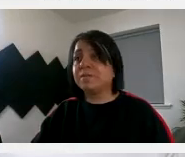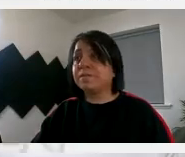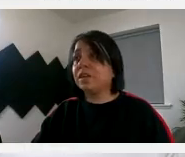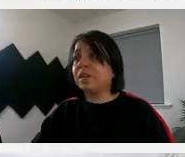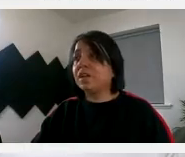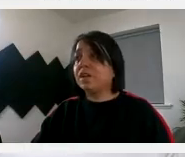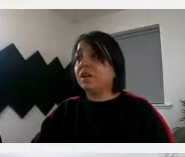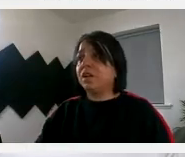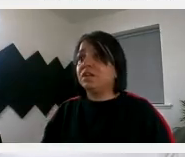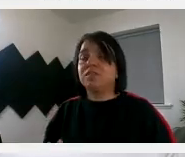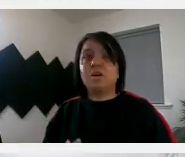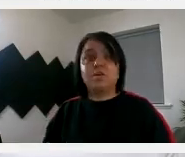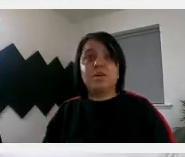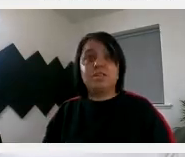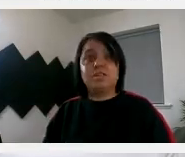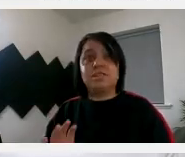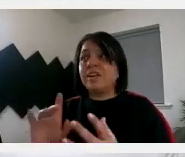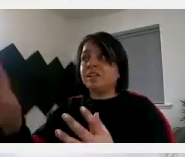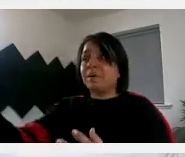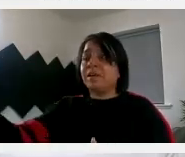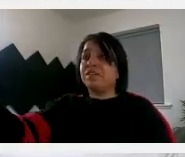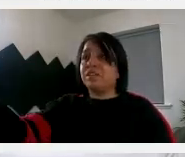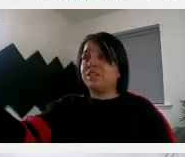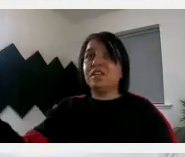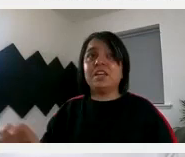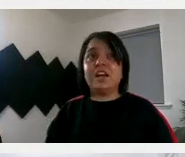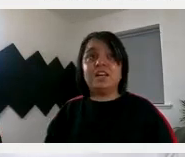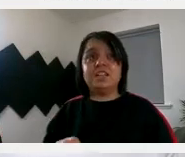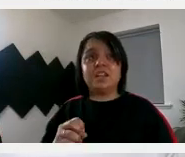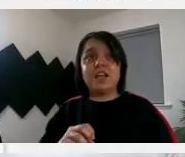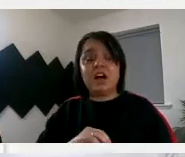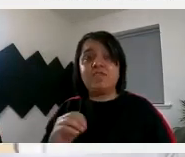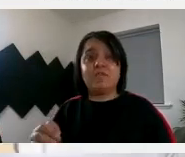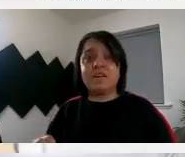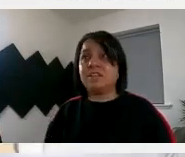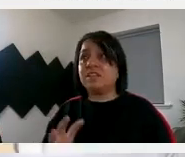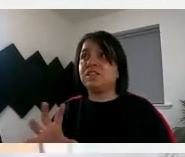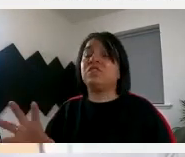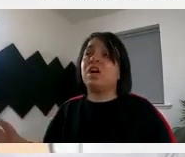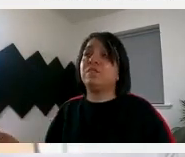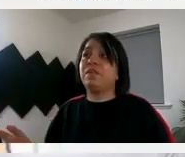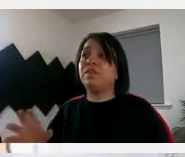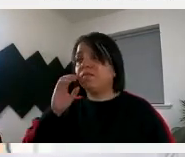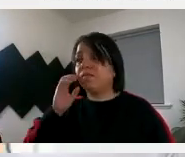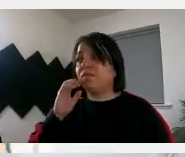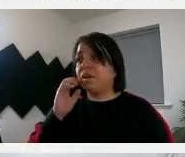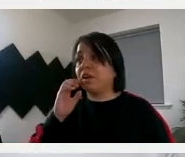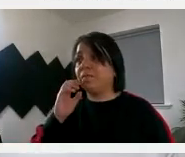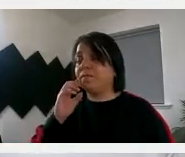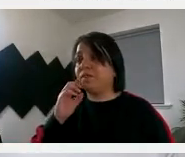well. So finger spelling, as you can see here, is the alphabet. This is your alphabet